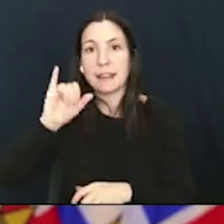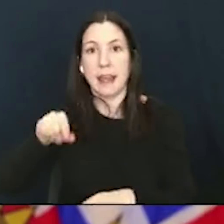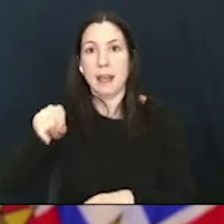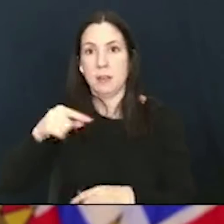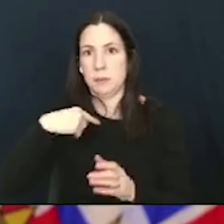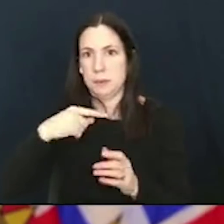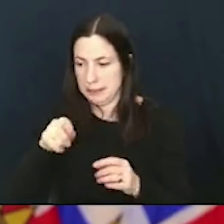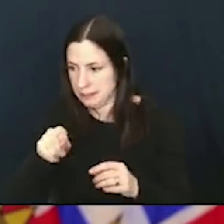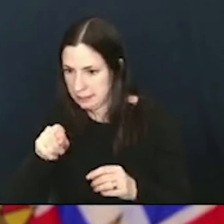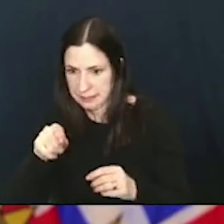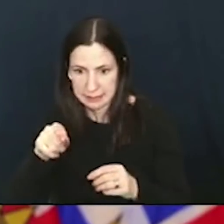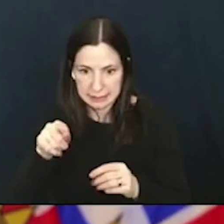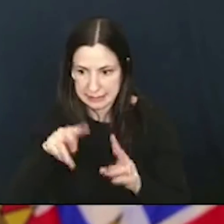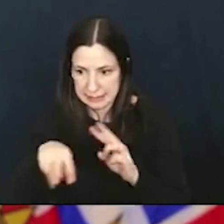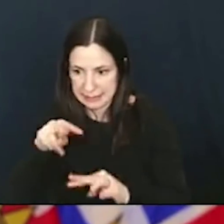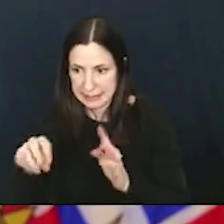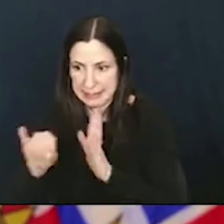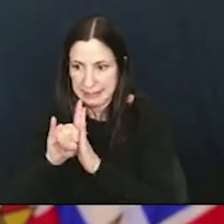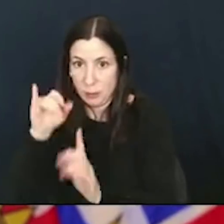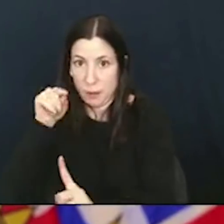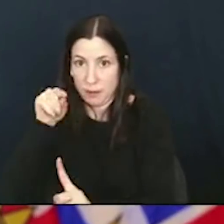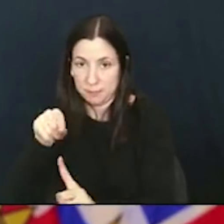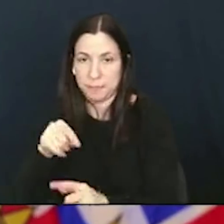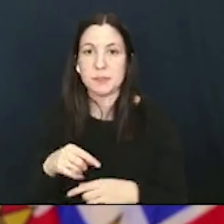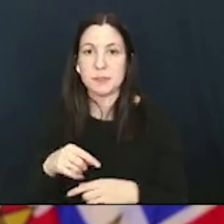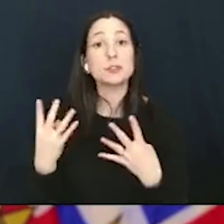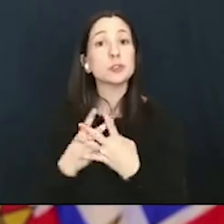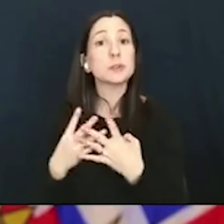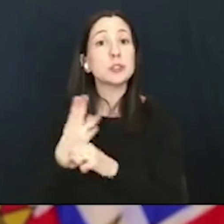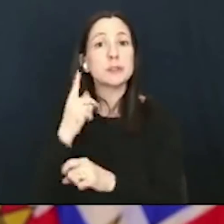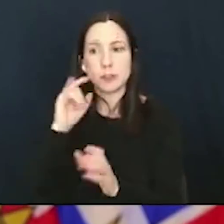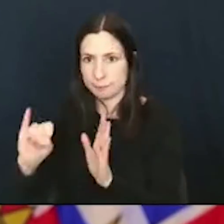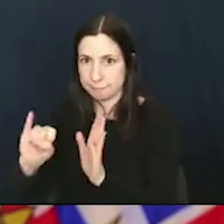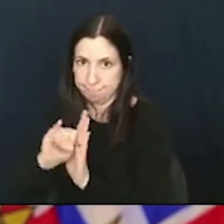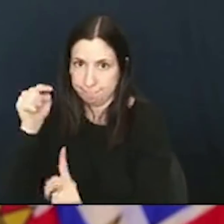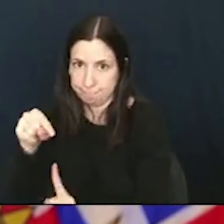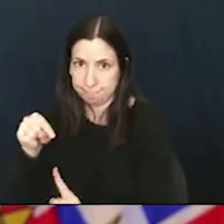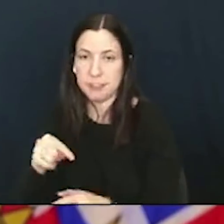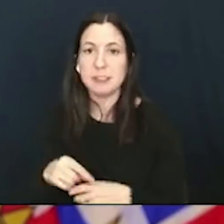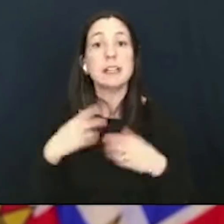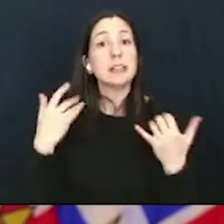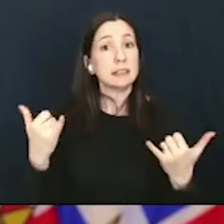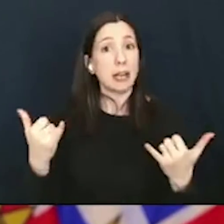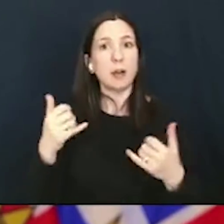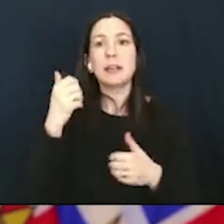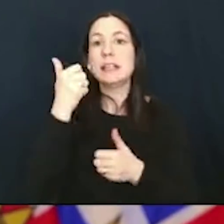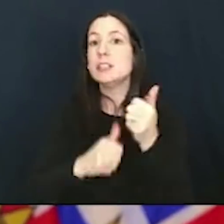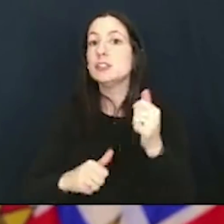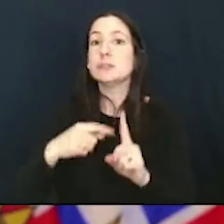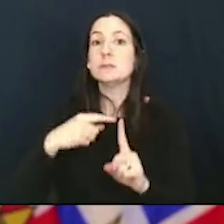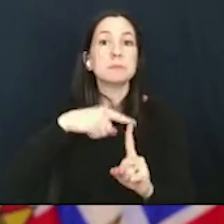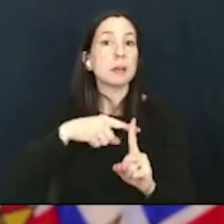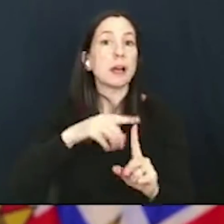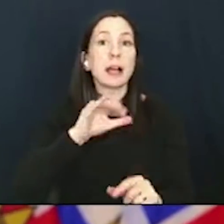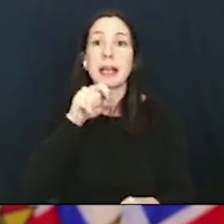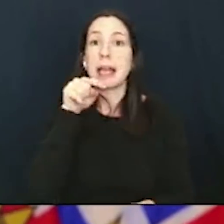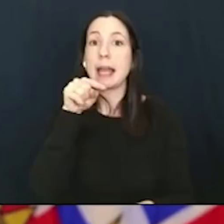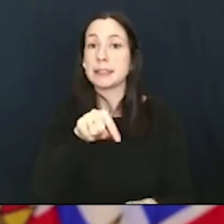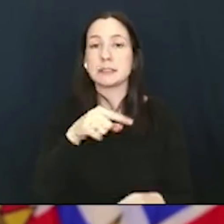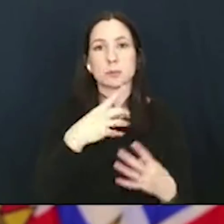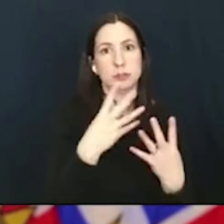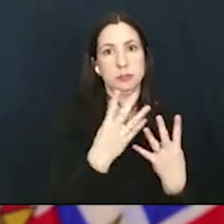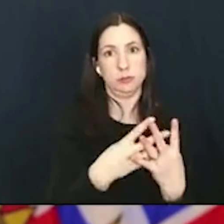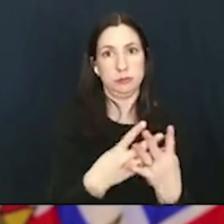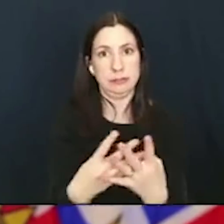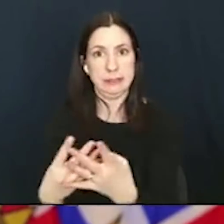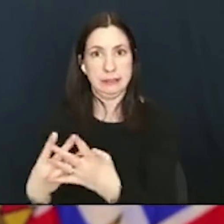positive tests every day for this variant, for this mutation, and that allows us to screen out